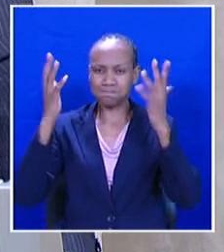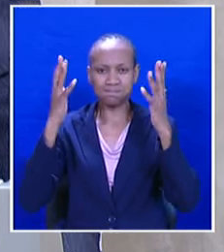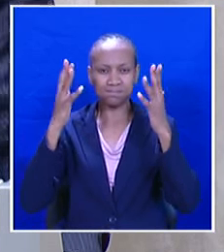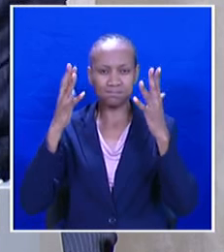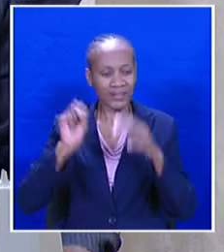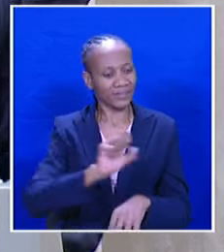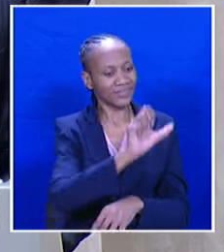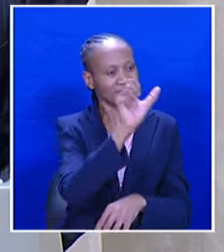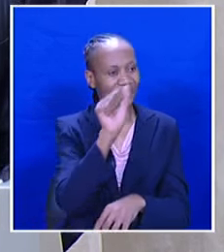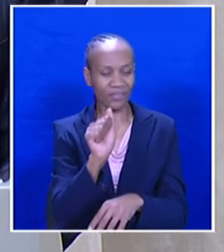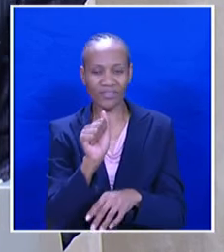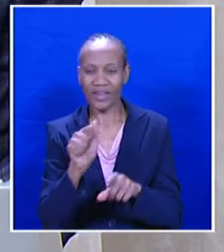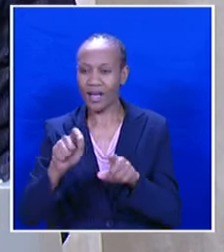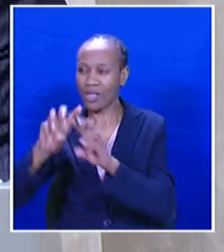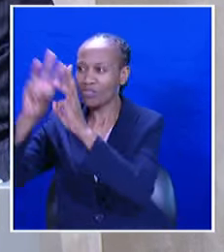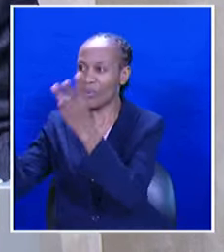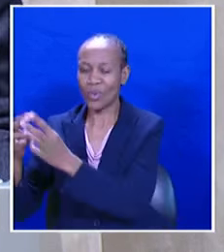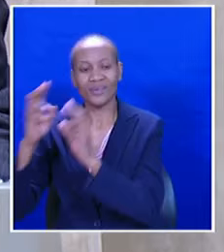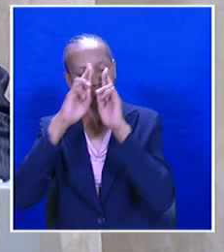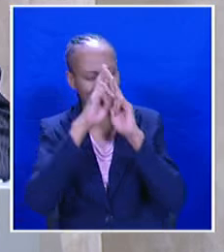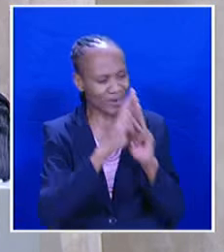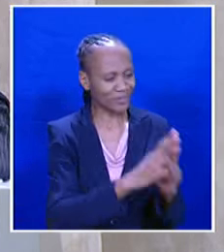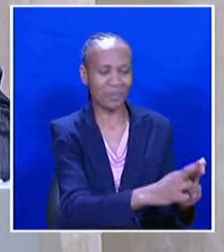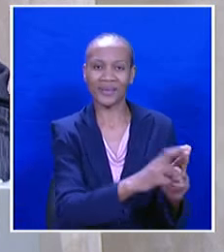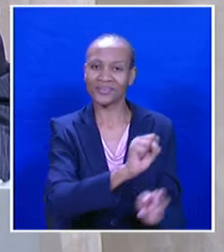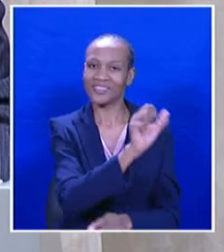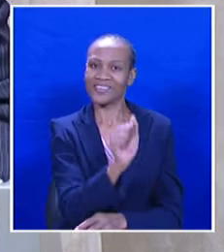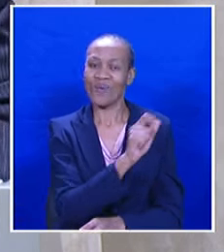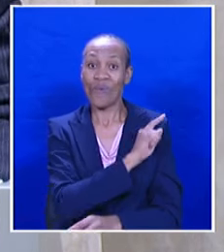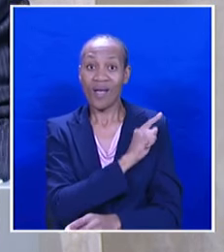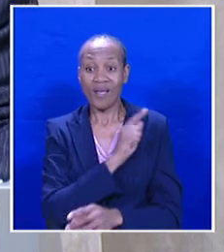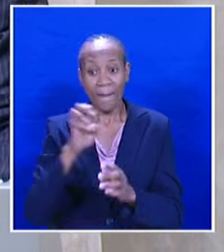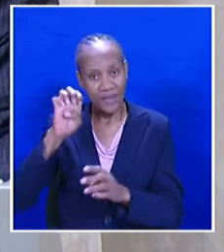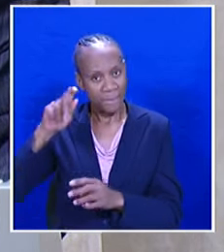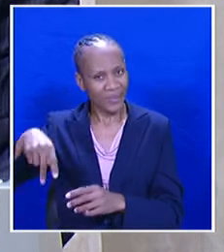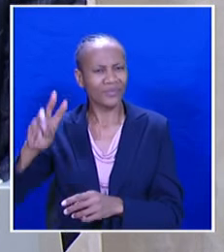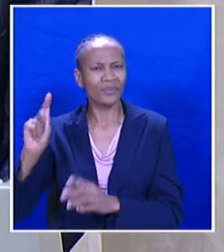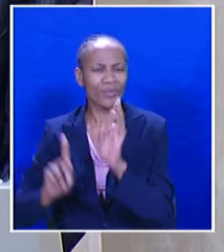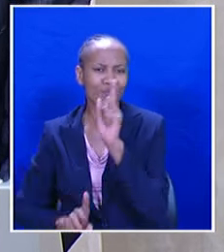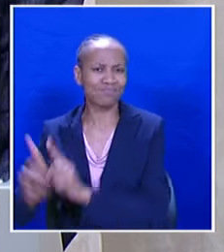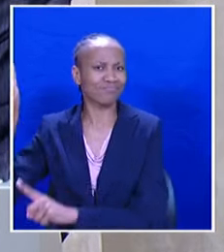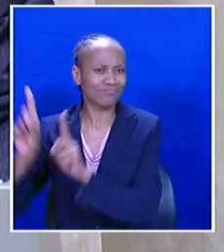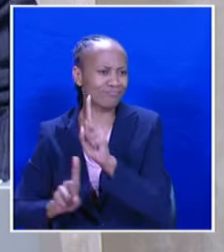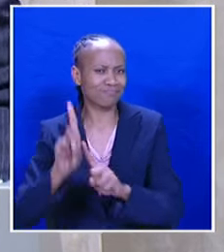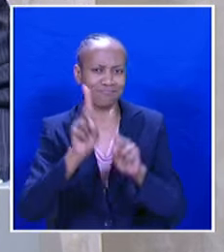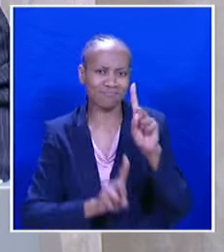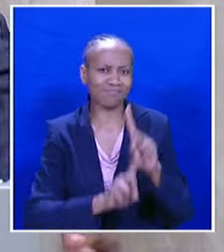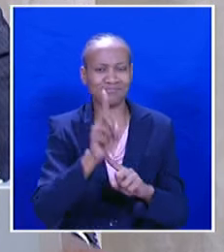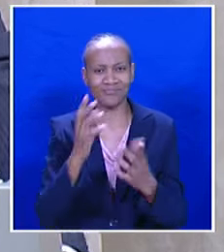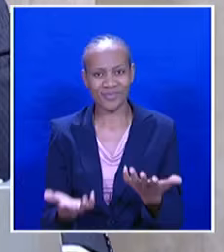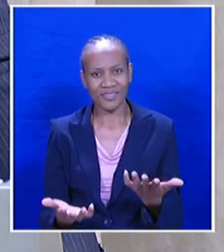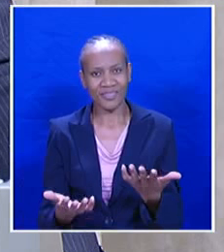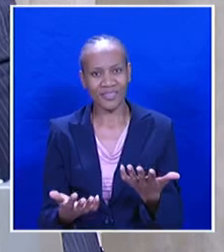received great recognition for pioneering or charting new paths with regard to the